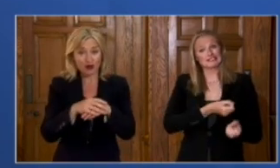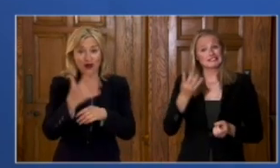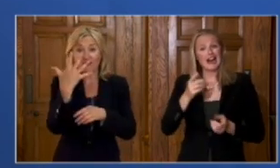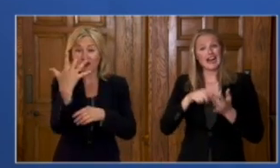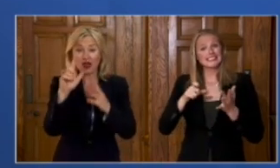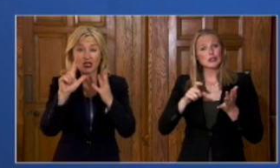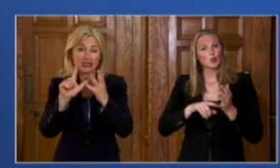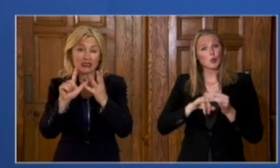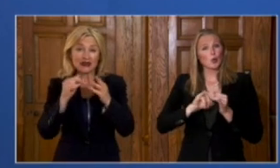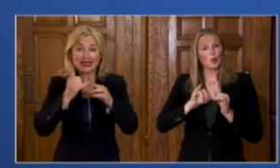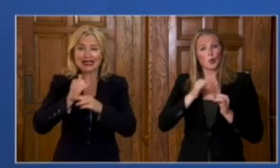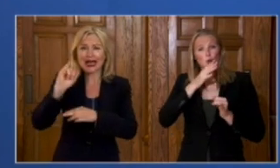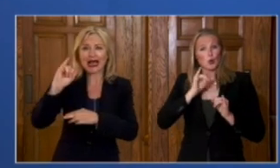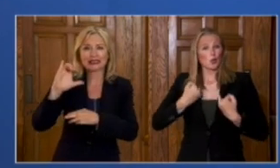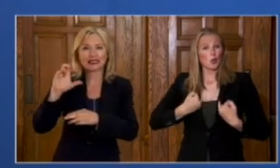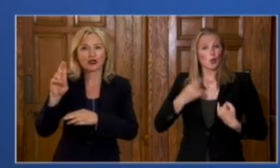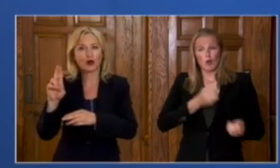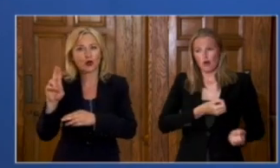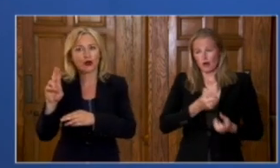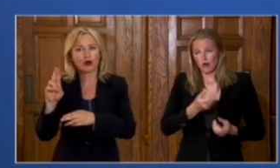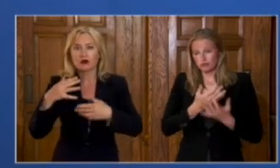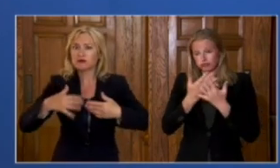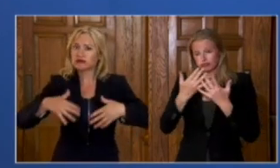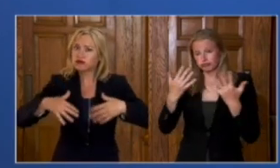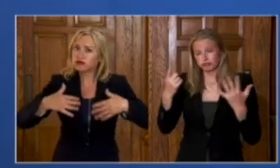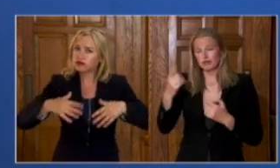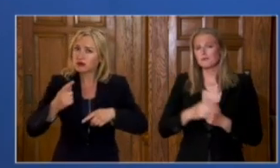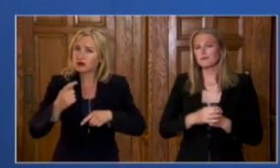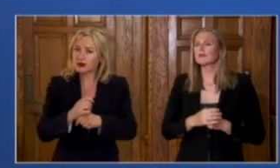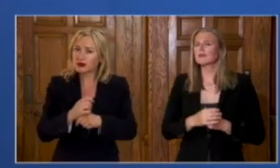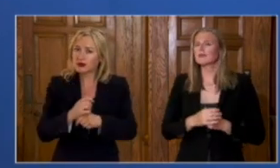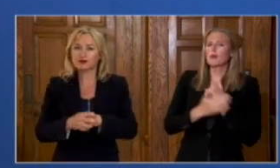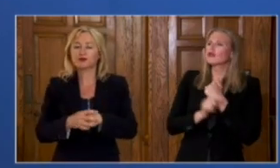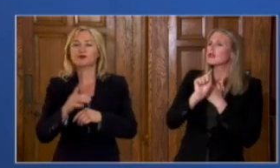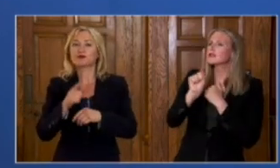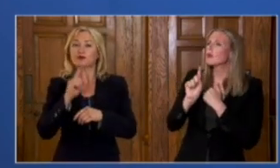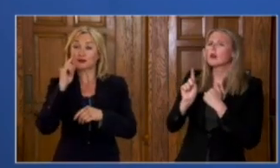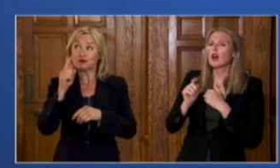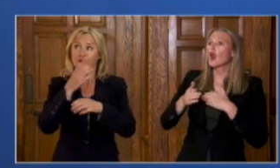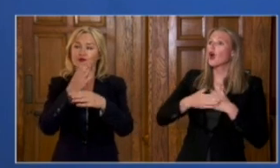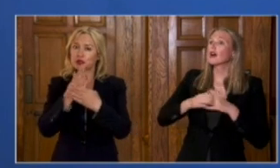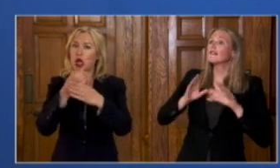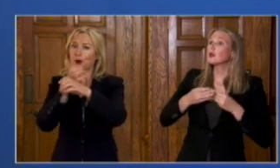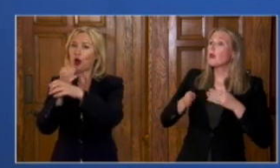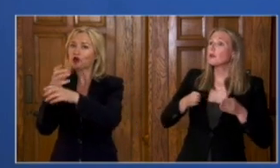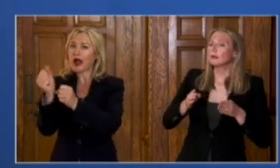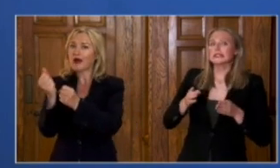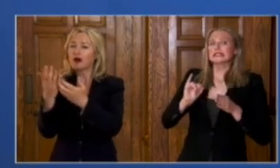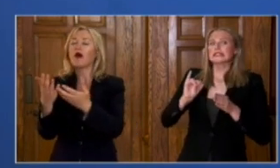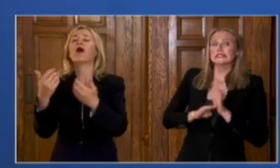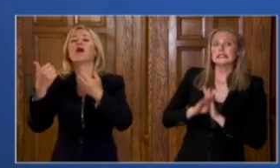unit beds. Some countries have seen spikes in COVID cases since emerging from lockdown, so we cannot afford to